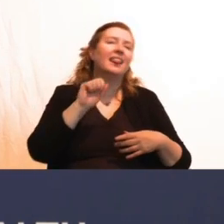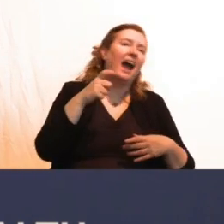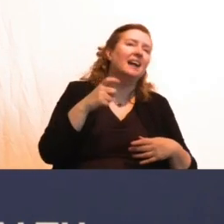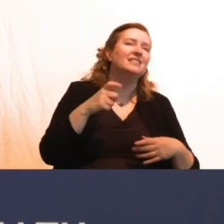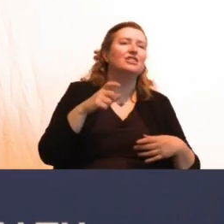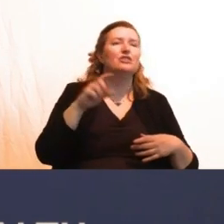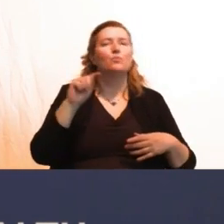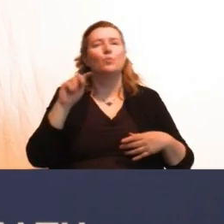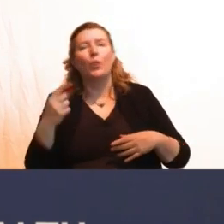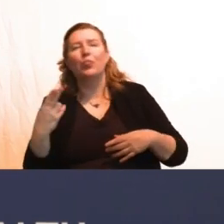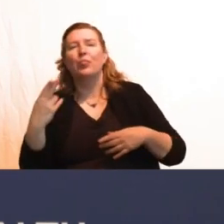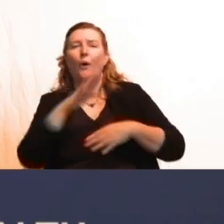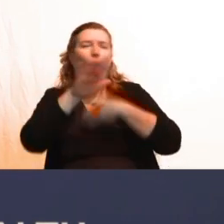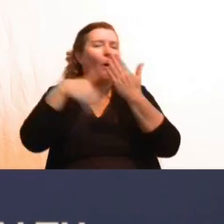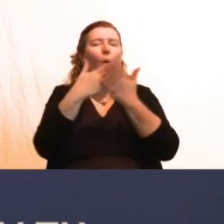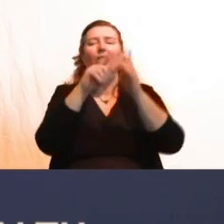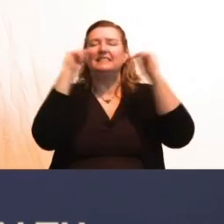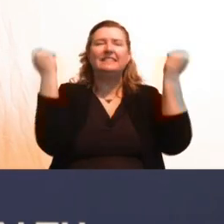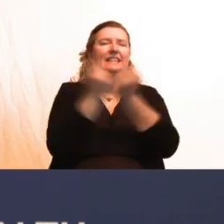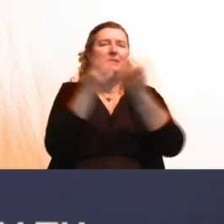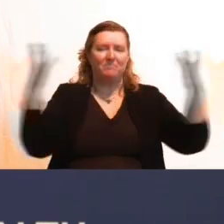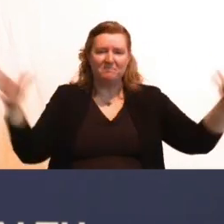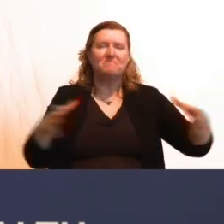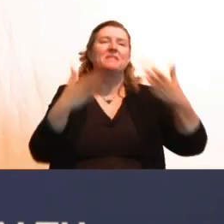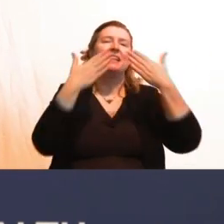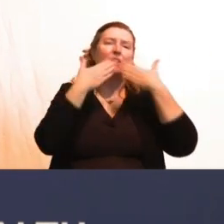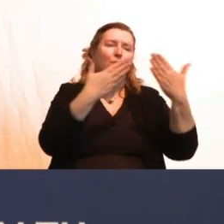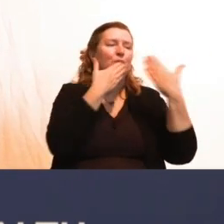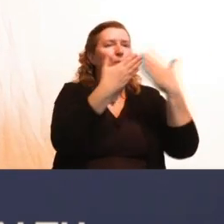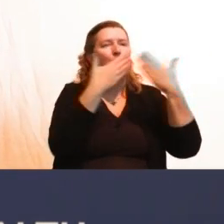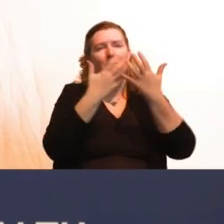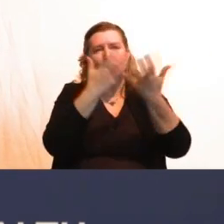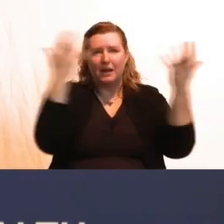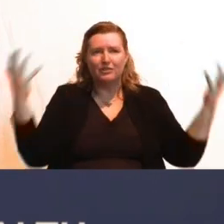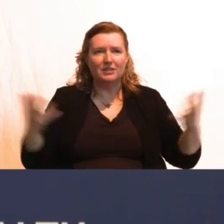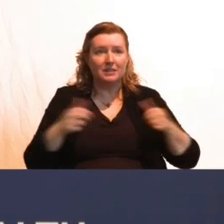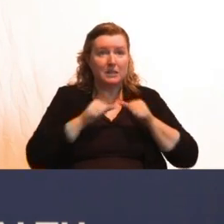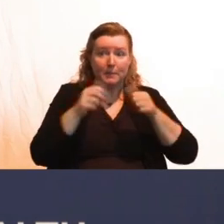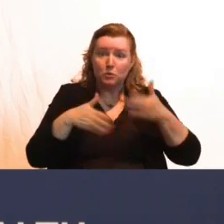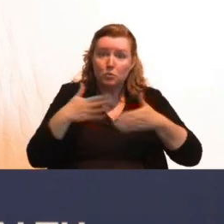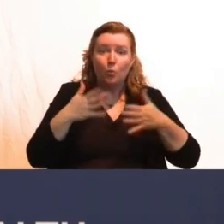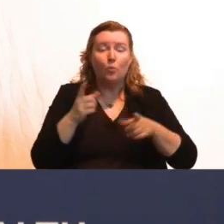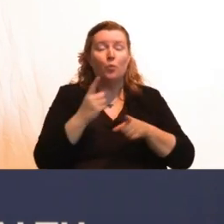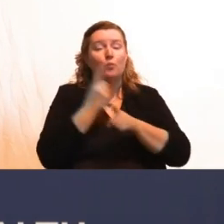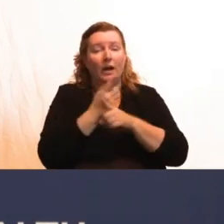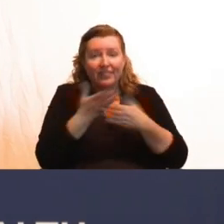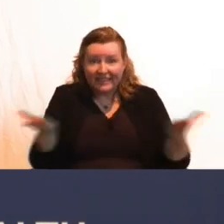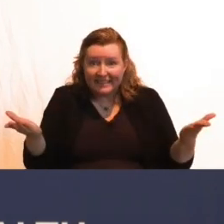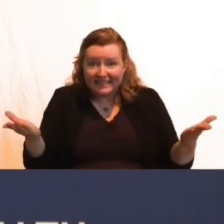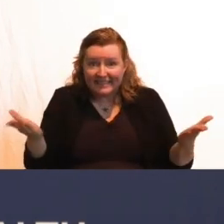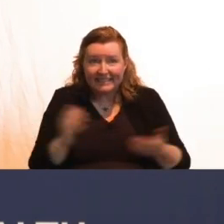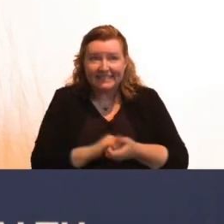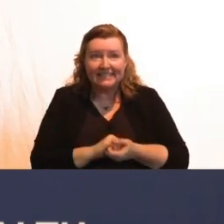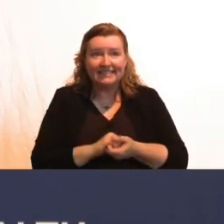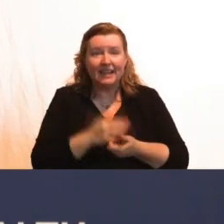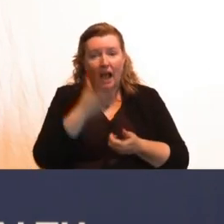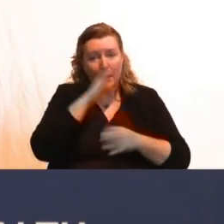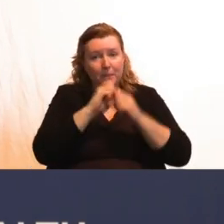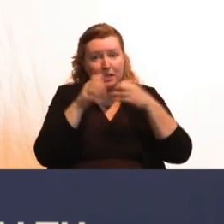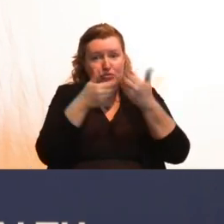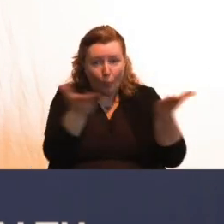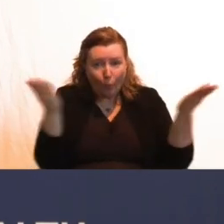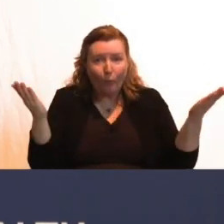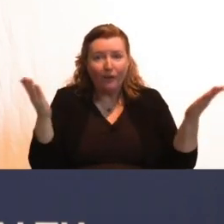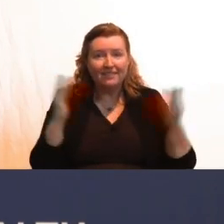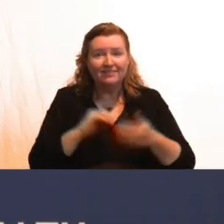thing, folks. God bless you all by the millions. You've come through this together, and it's thanks to you that